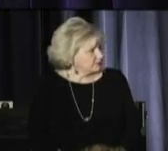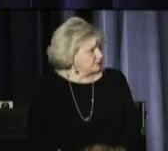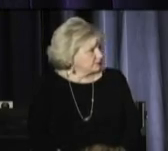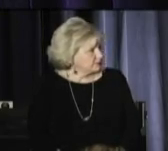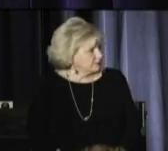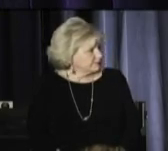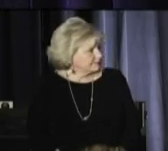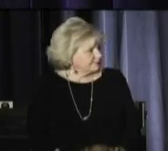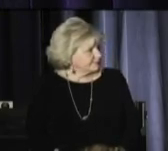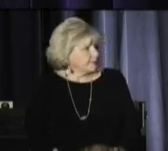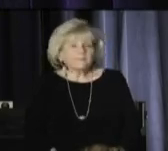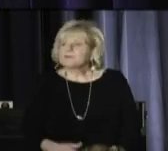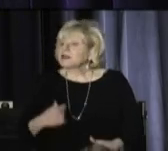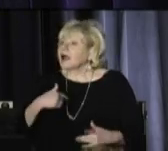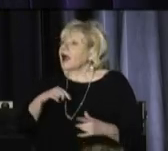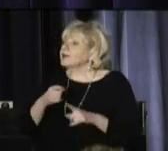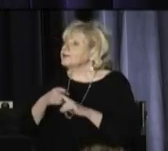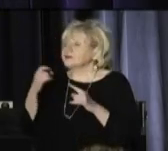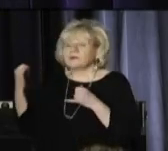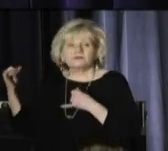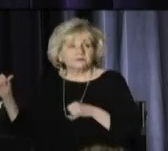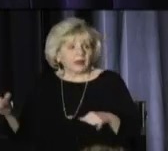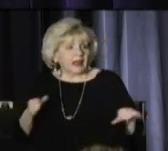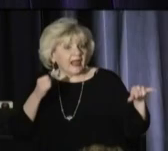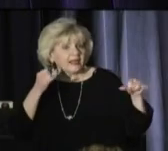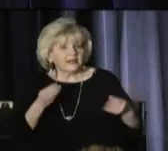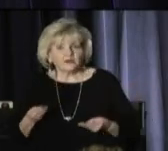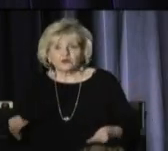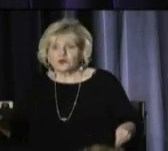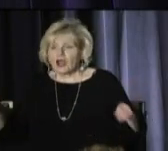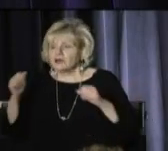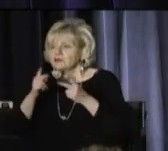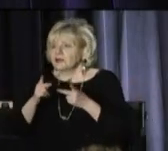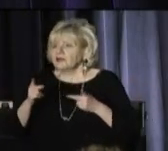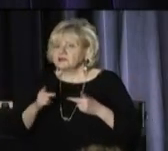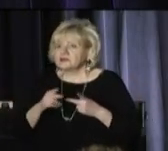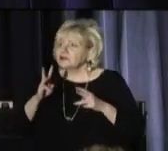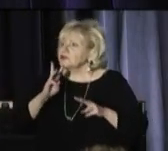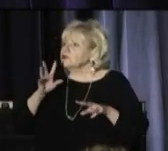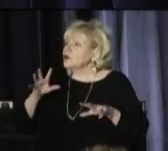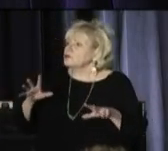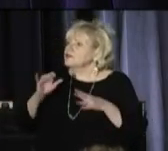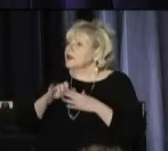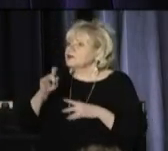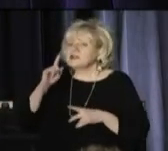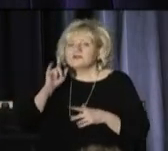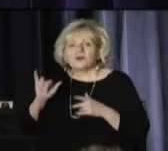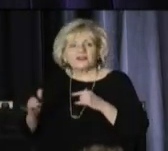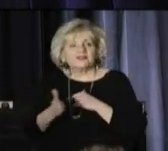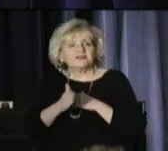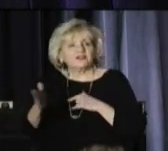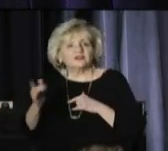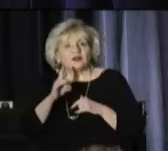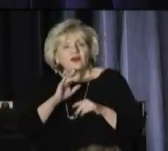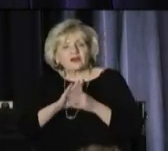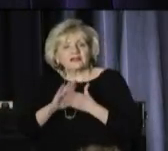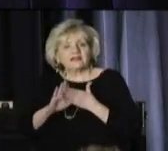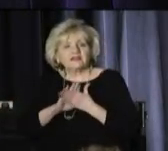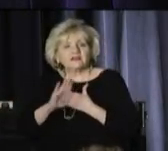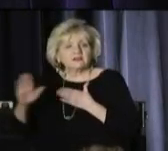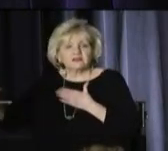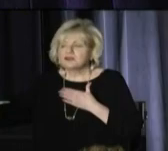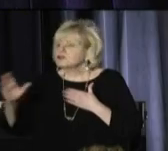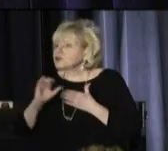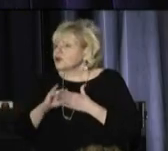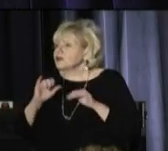I am from a playground place. Our oceans that we need for fish are cleared so extranjeros